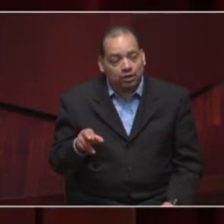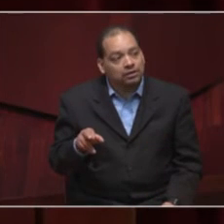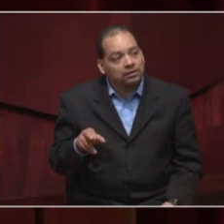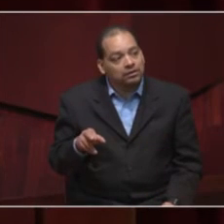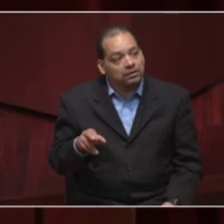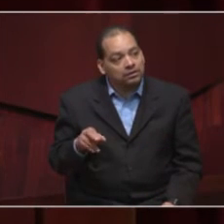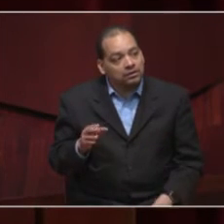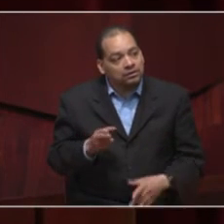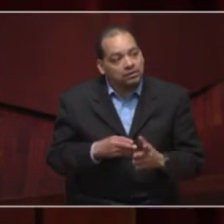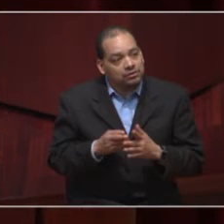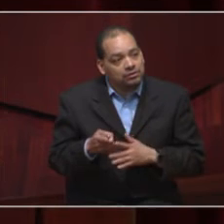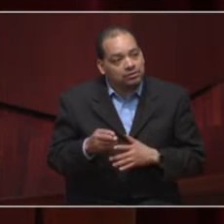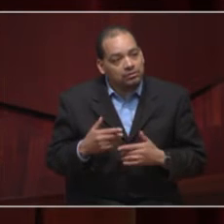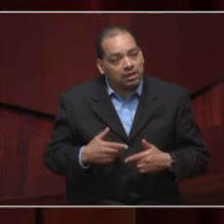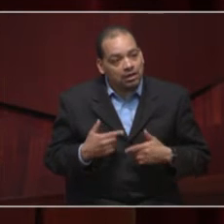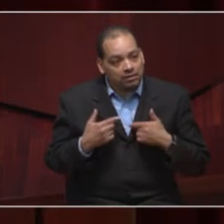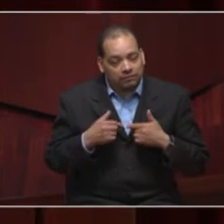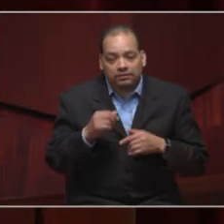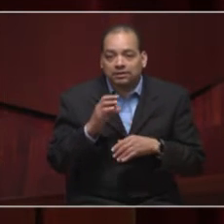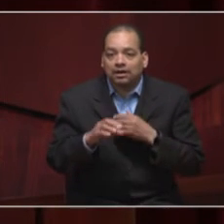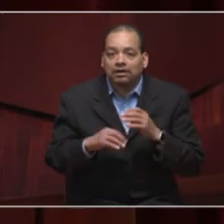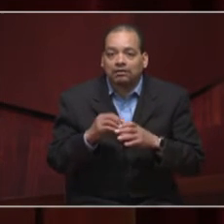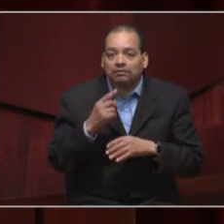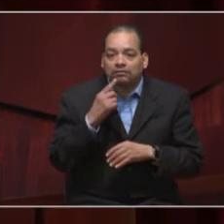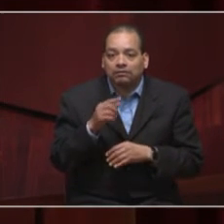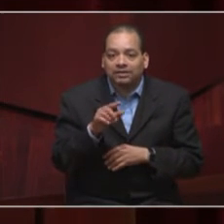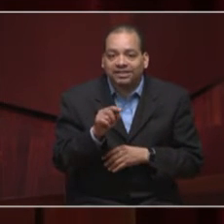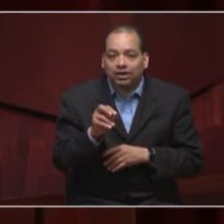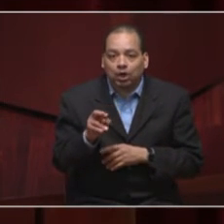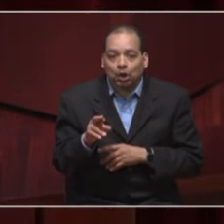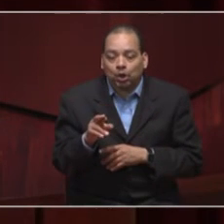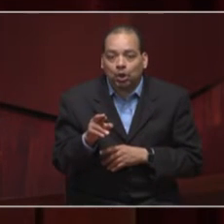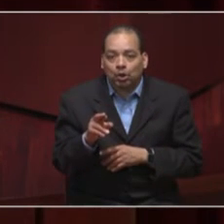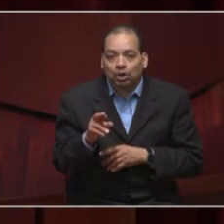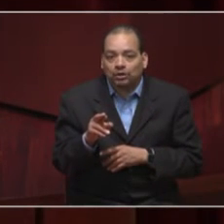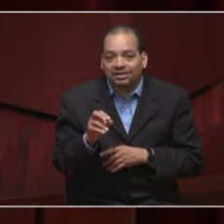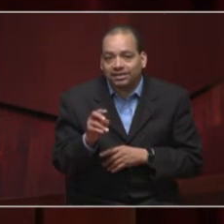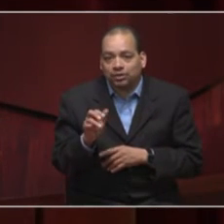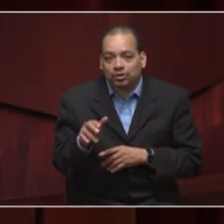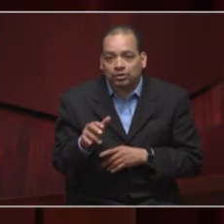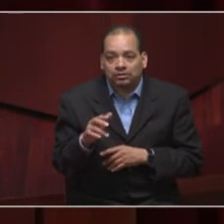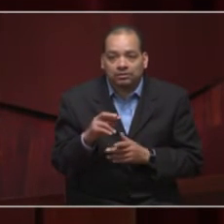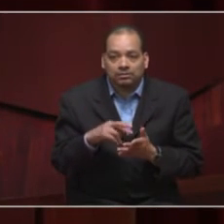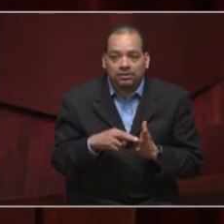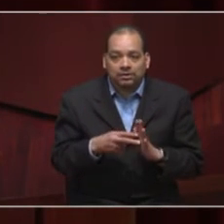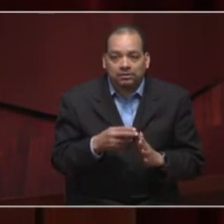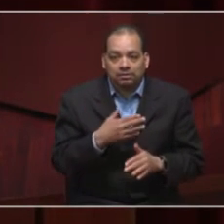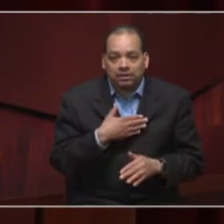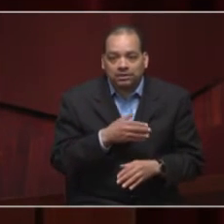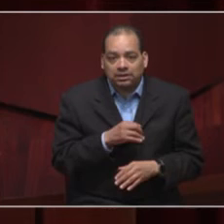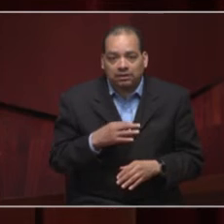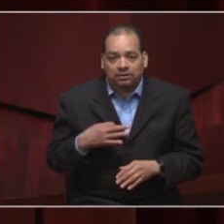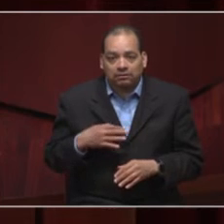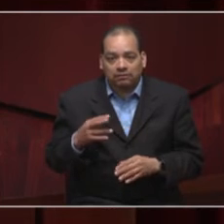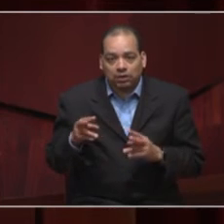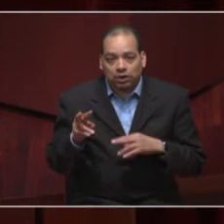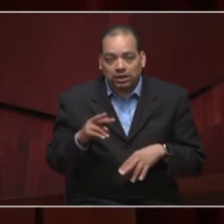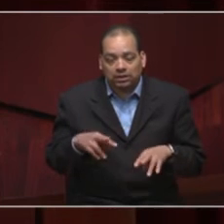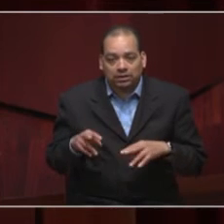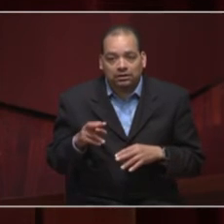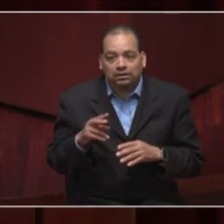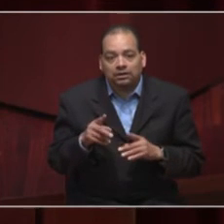go through the entire life cycle of the TR signature, we had my staff look into this. And so